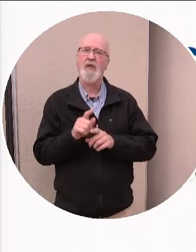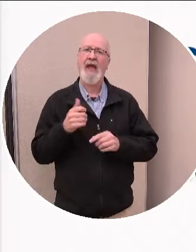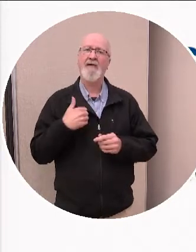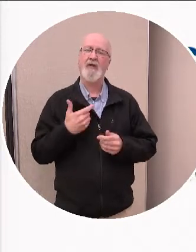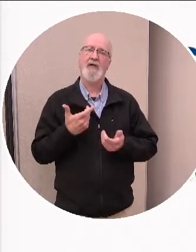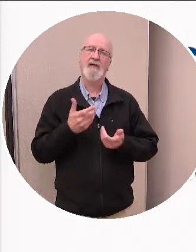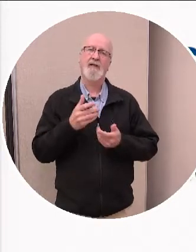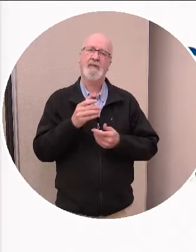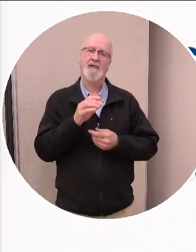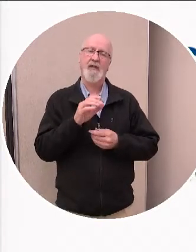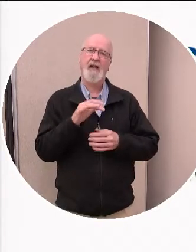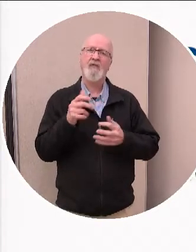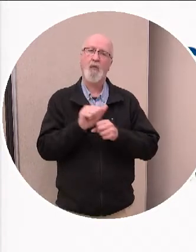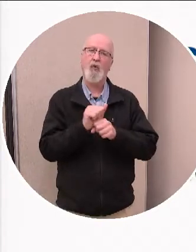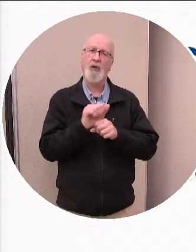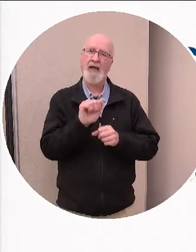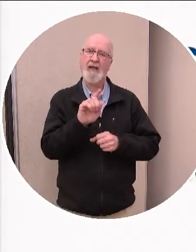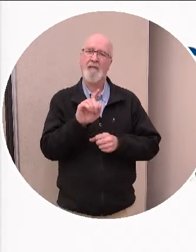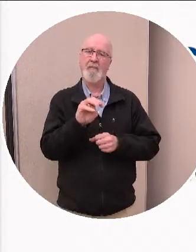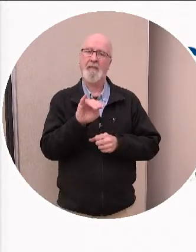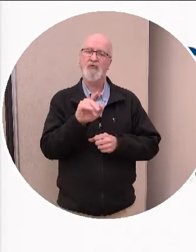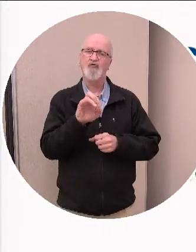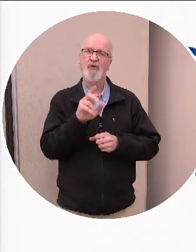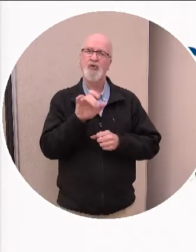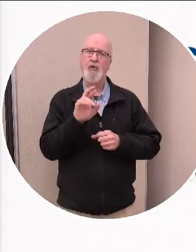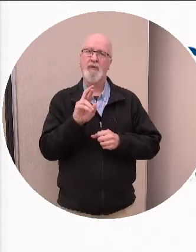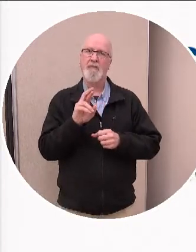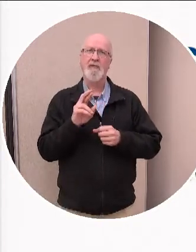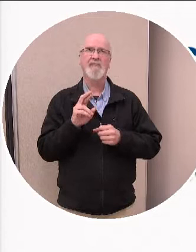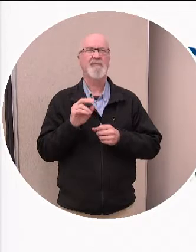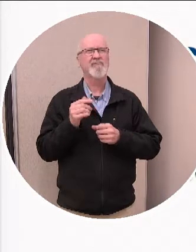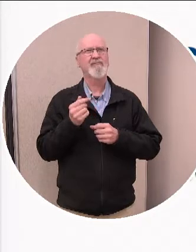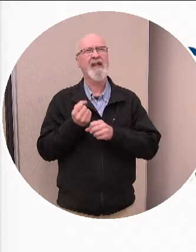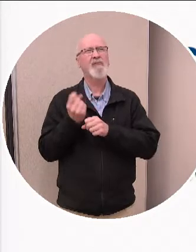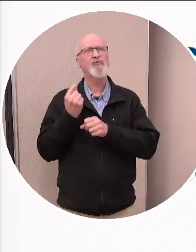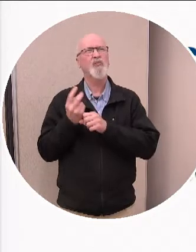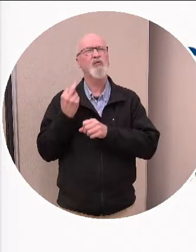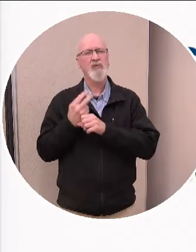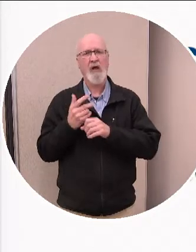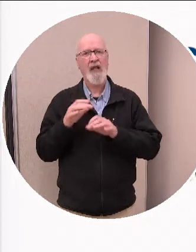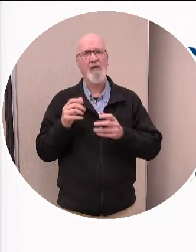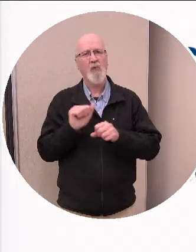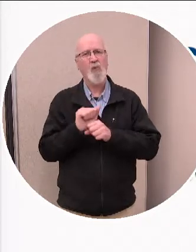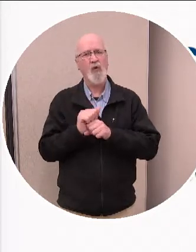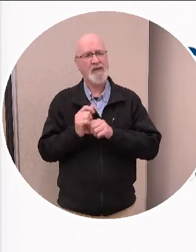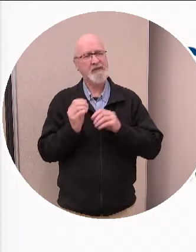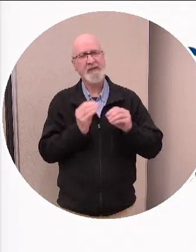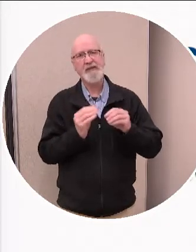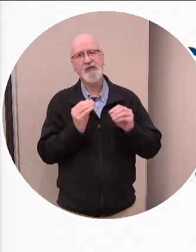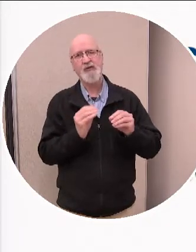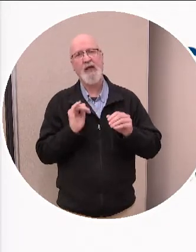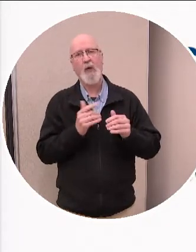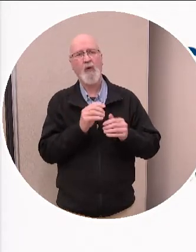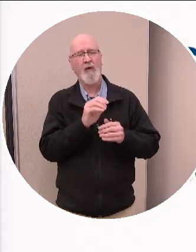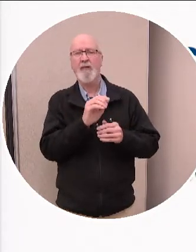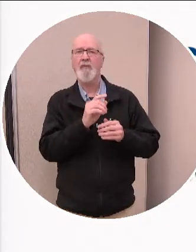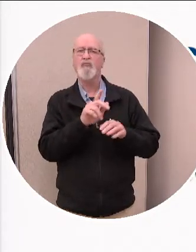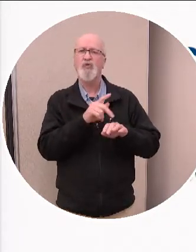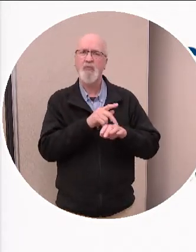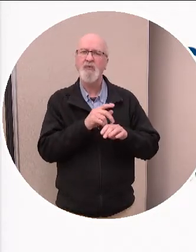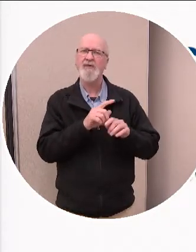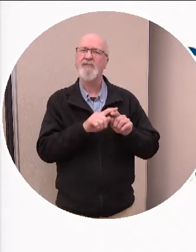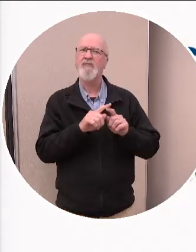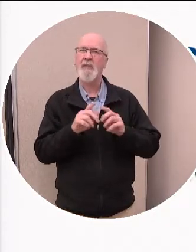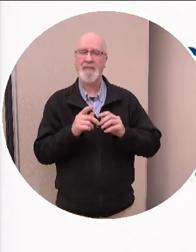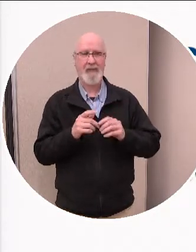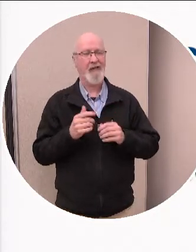internally, we did a lot of work with our administrators in the last couple of years, devoting the better part of one day. In fact, we